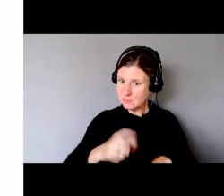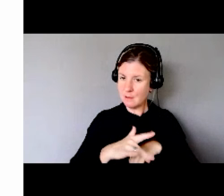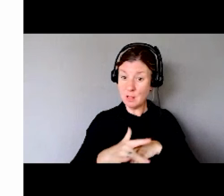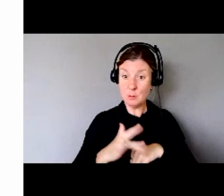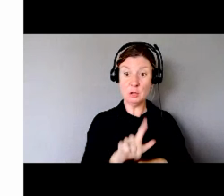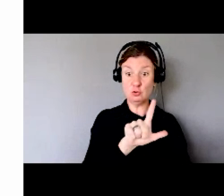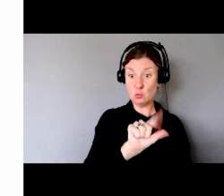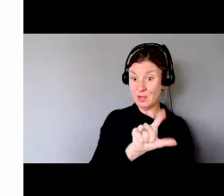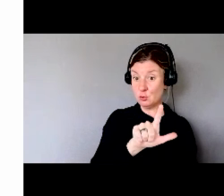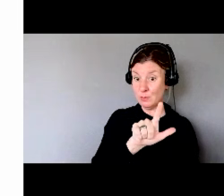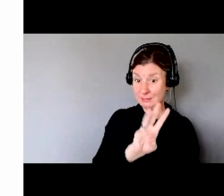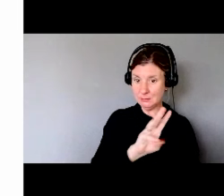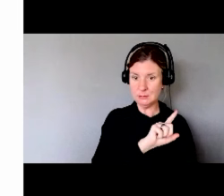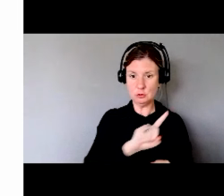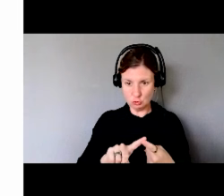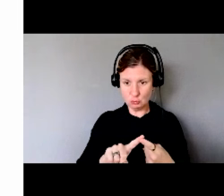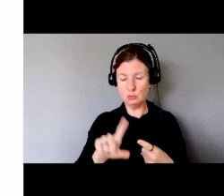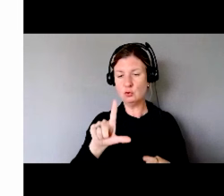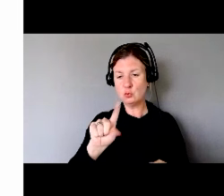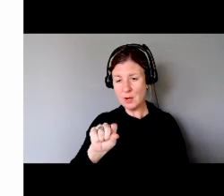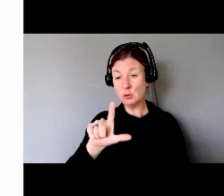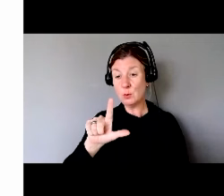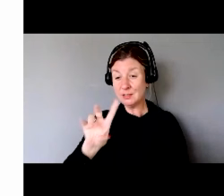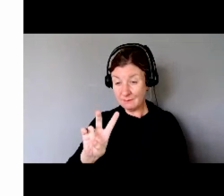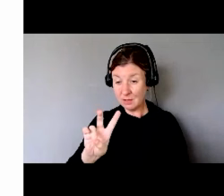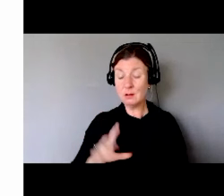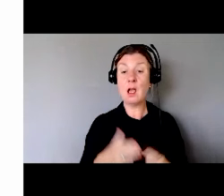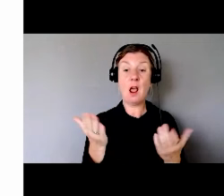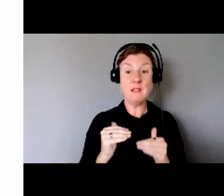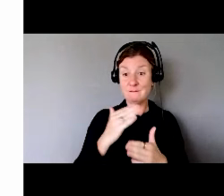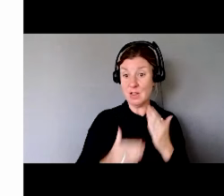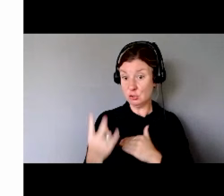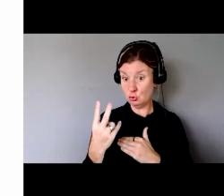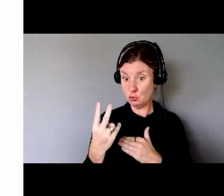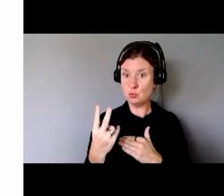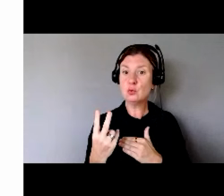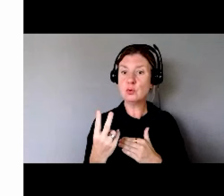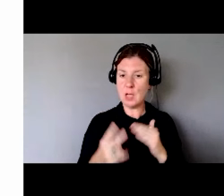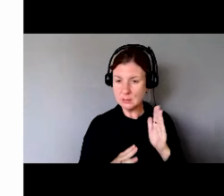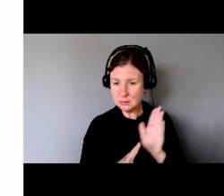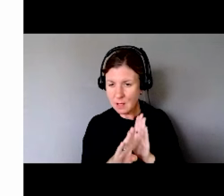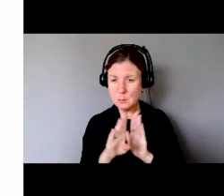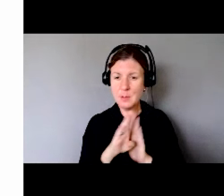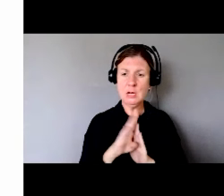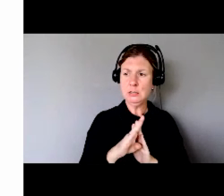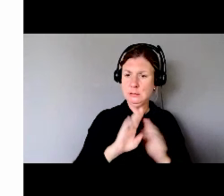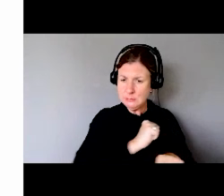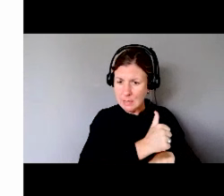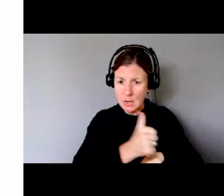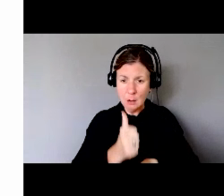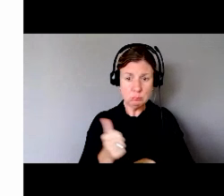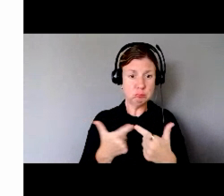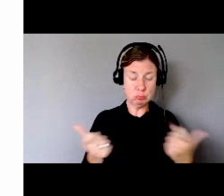July 2027, and then for phase 2, the fabrication and installation of the approved artwork, which starts during